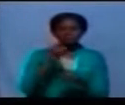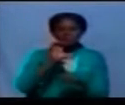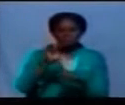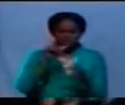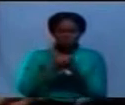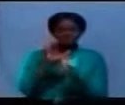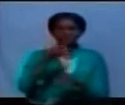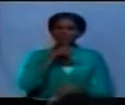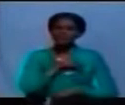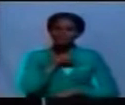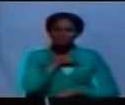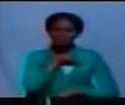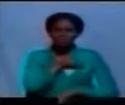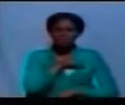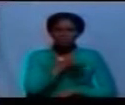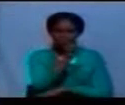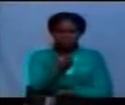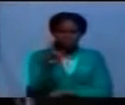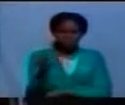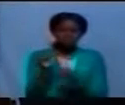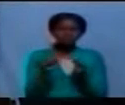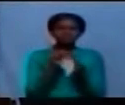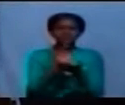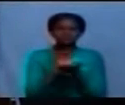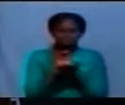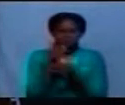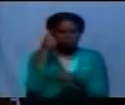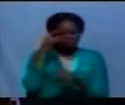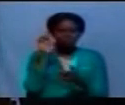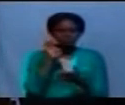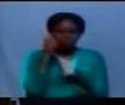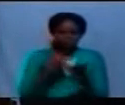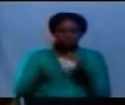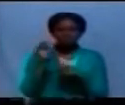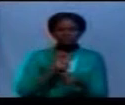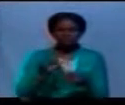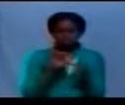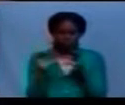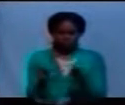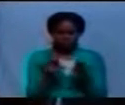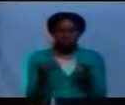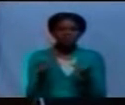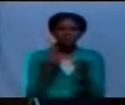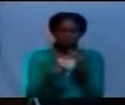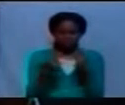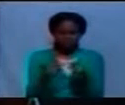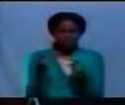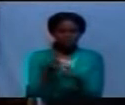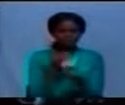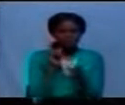into your pockets as an individual, you can borrow for whatever activities you intend to achieve. So what comes out of that is